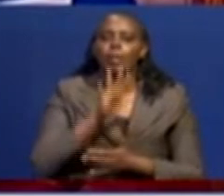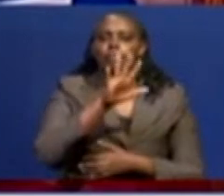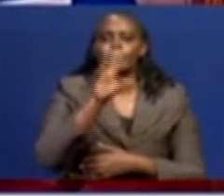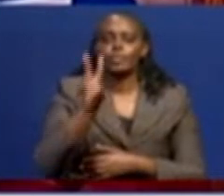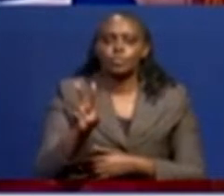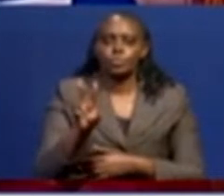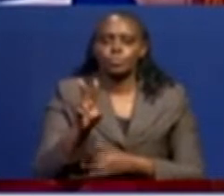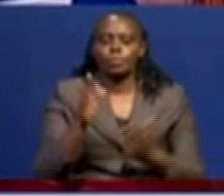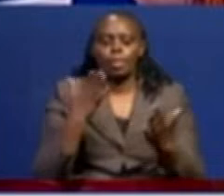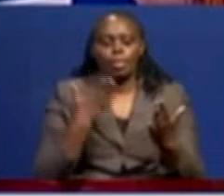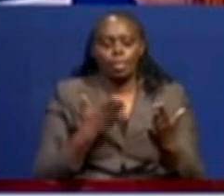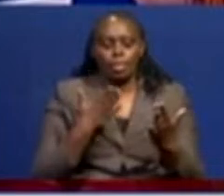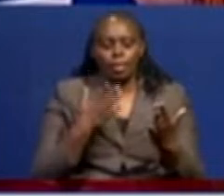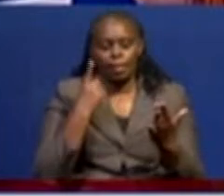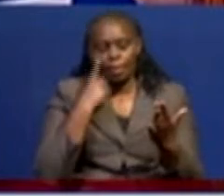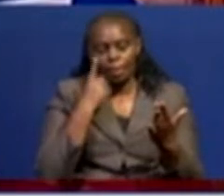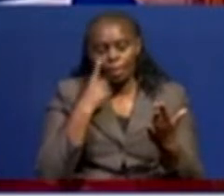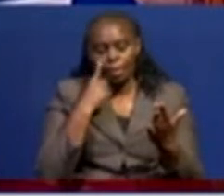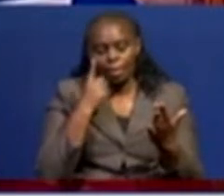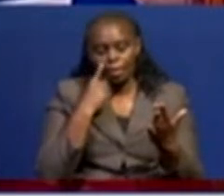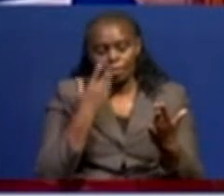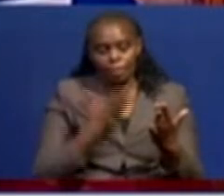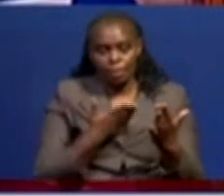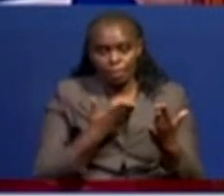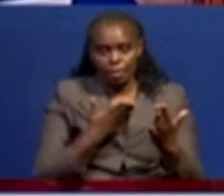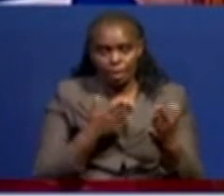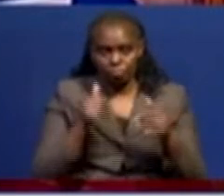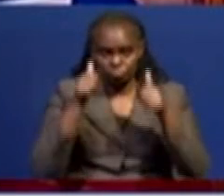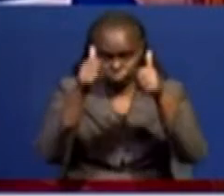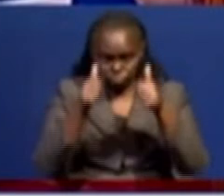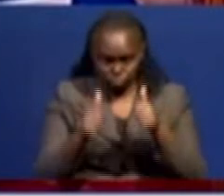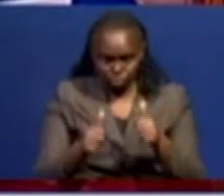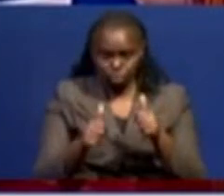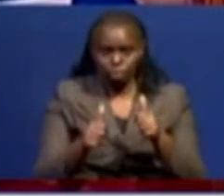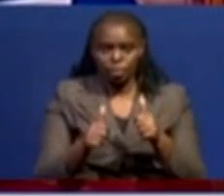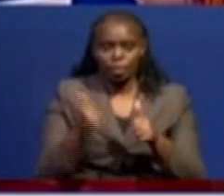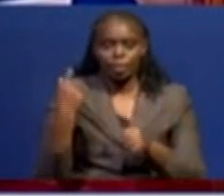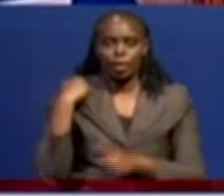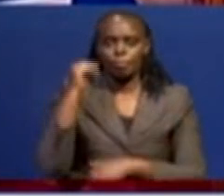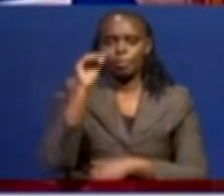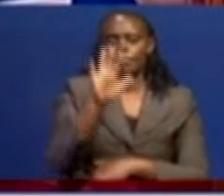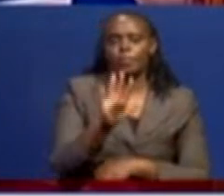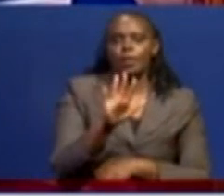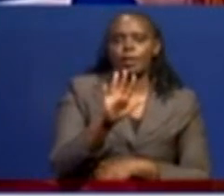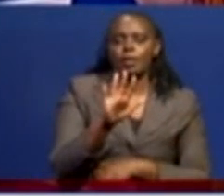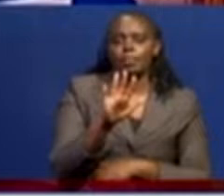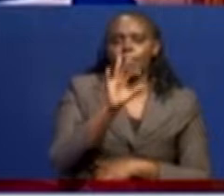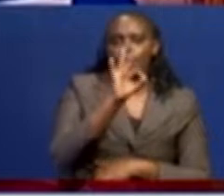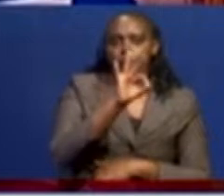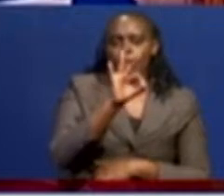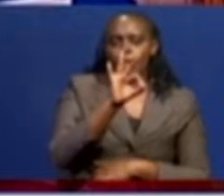Are you with me at page 52? Yes. Have you seen another subsequent gazettement, number